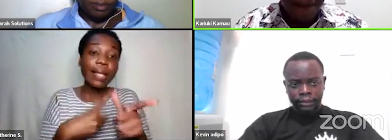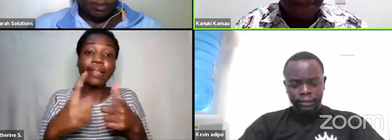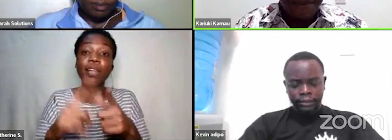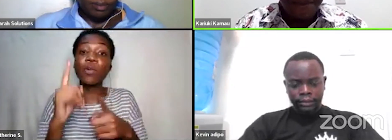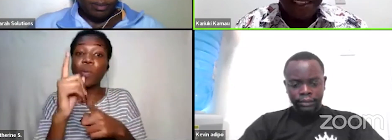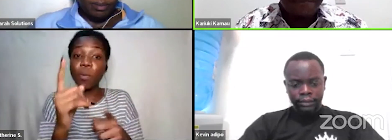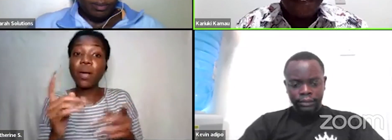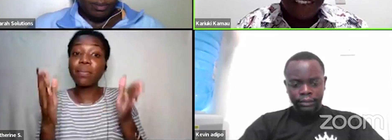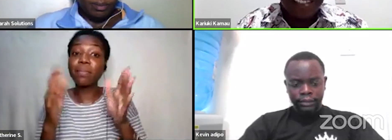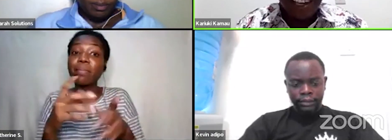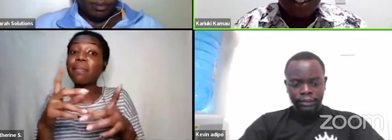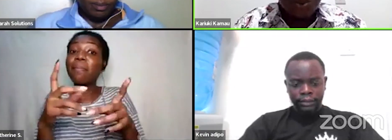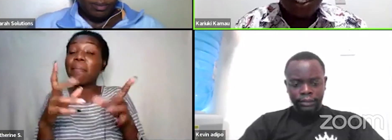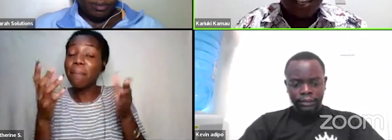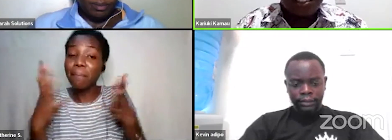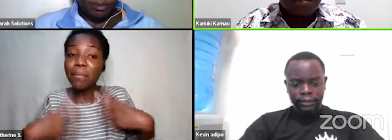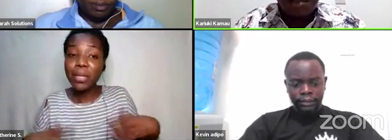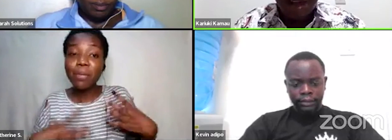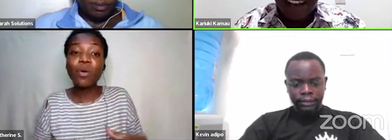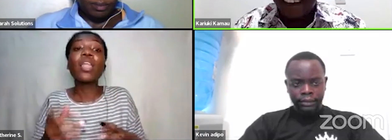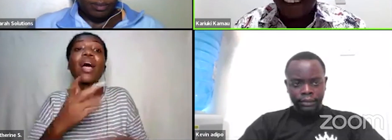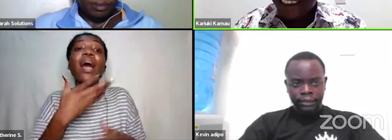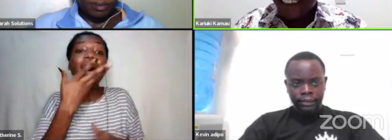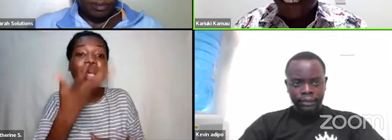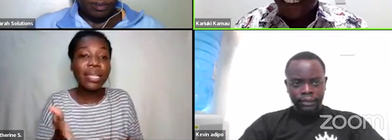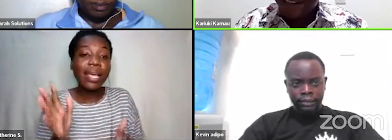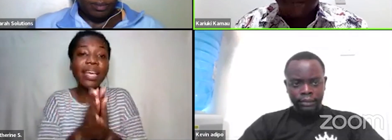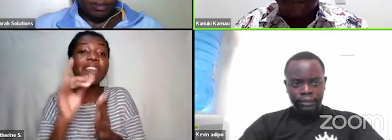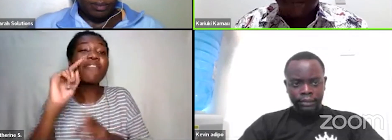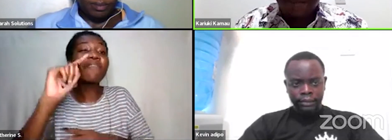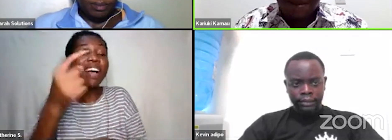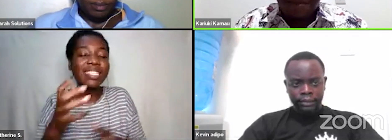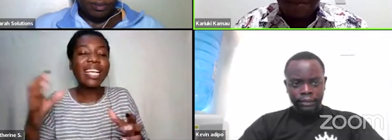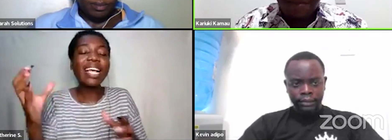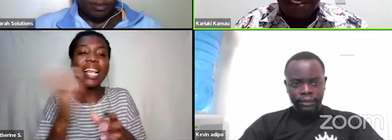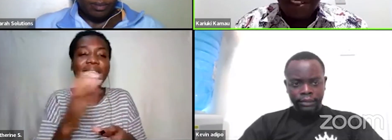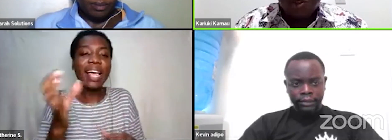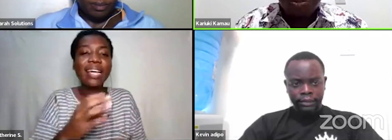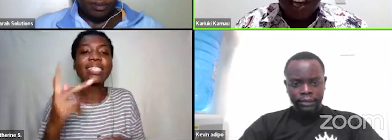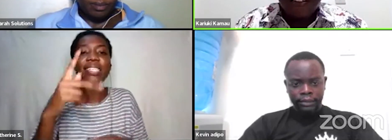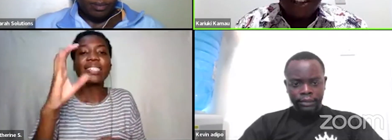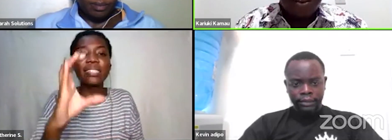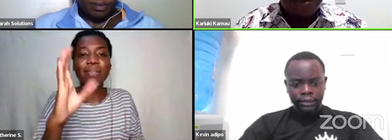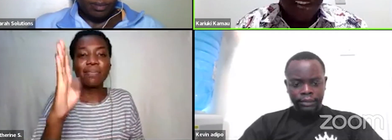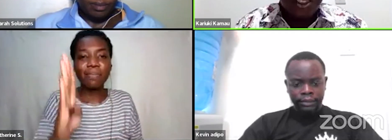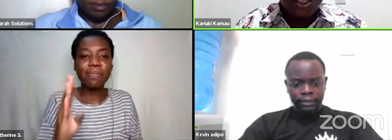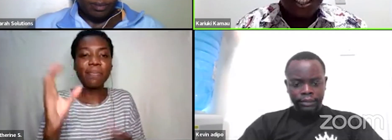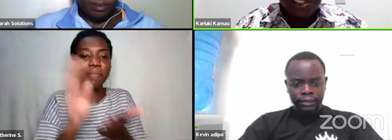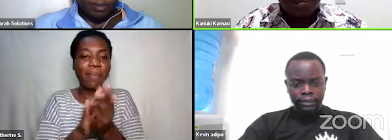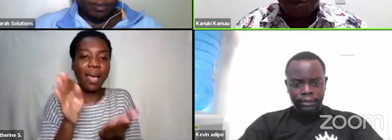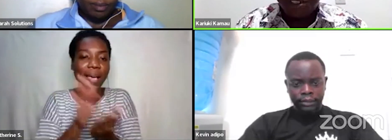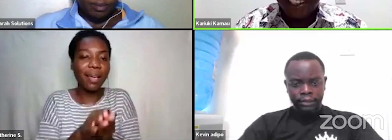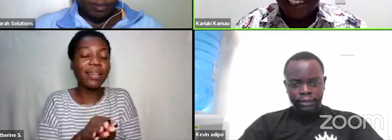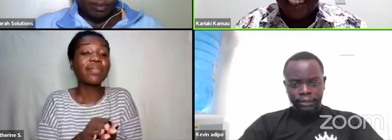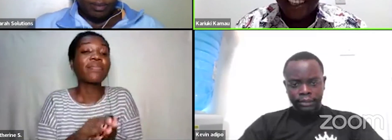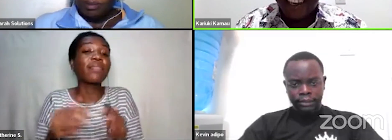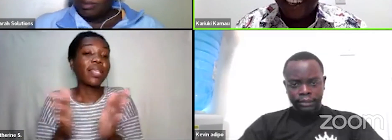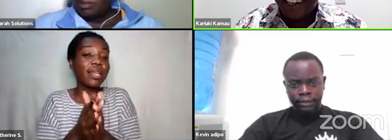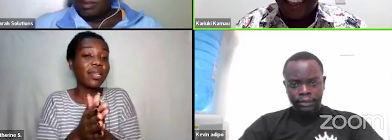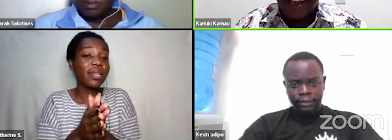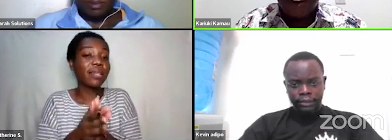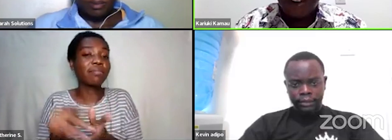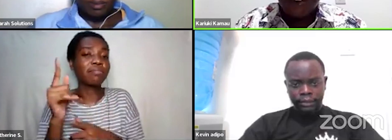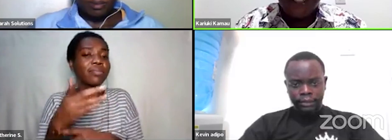and I'm happy my first client was KCB Bank. And I remember this was Moi Avenue branch, which responded.